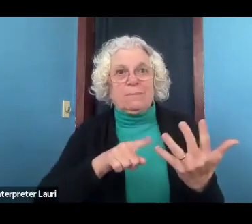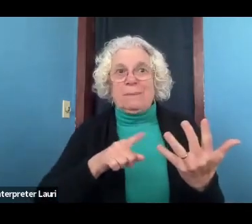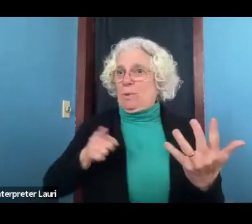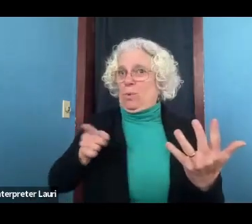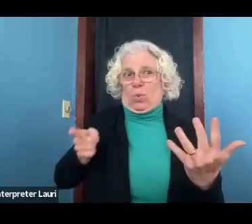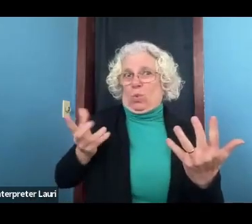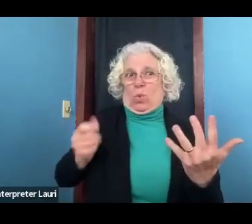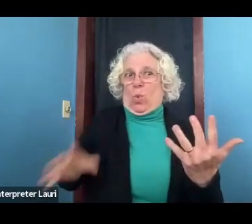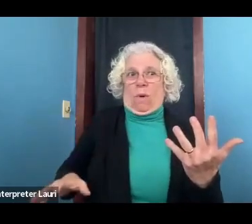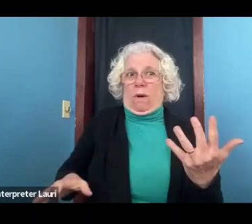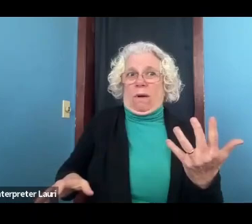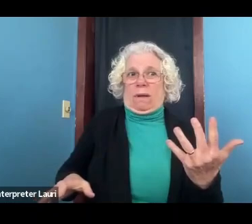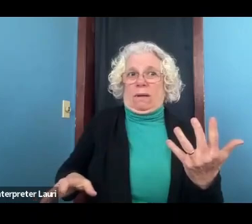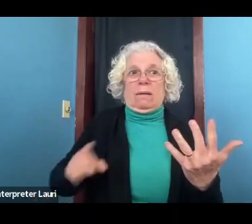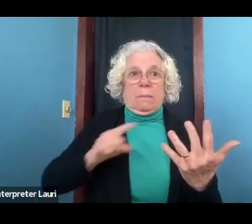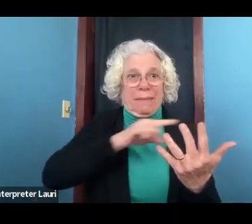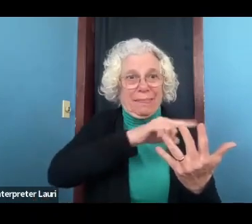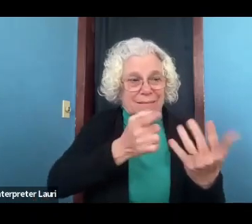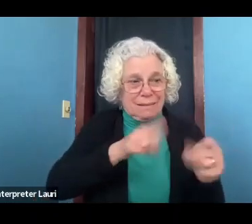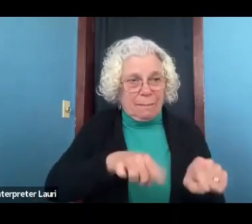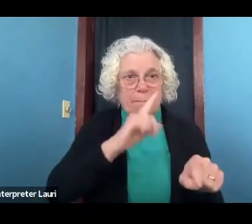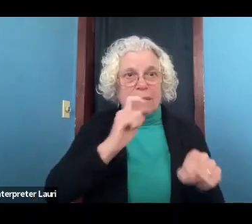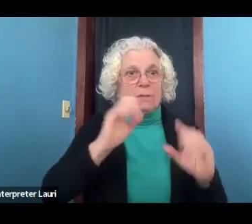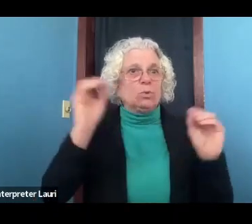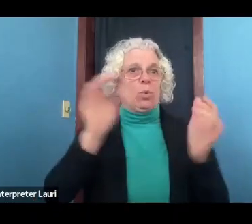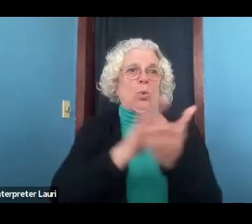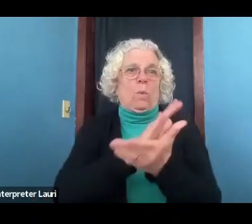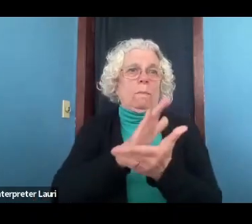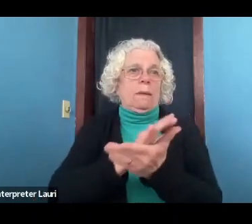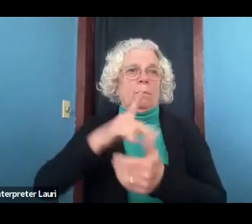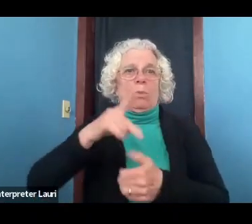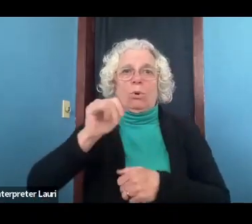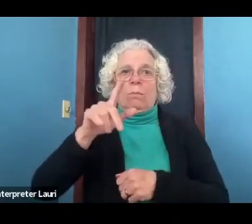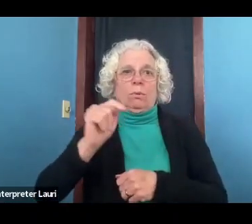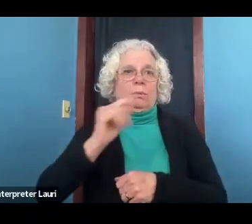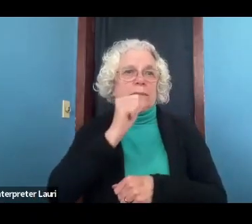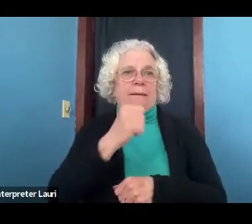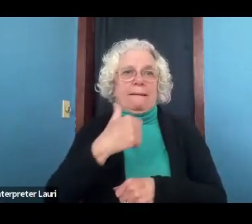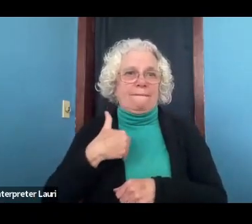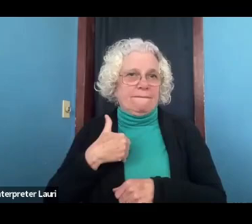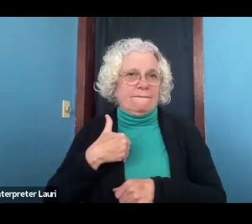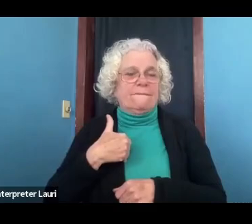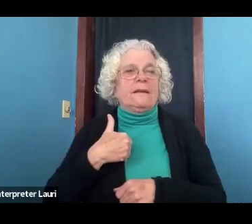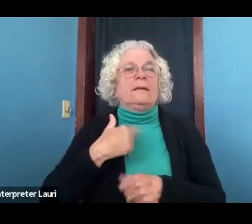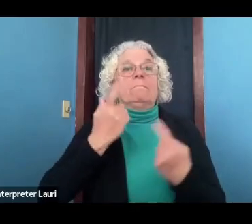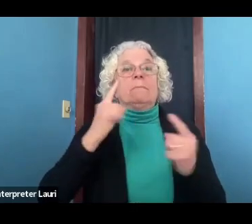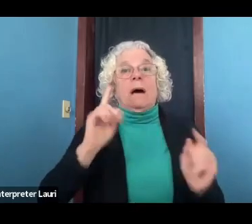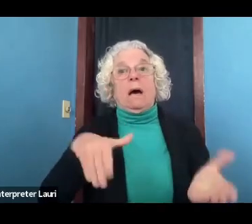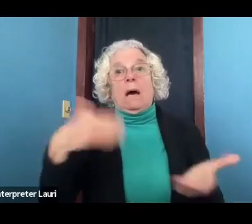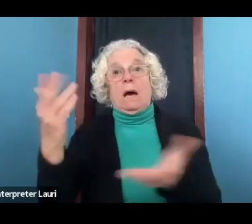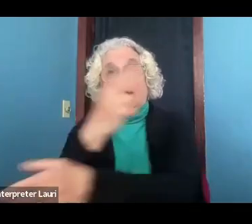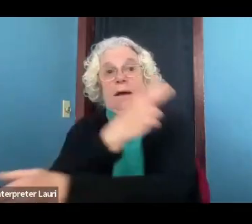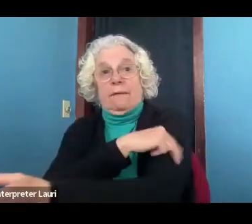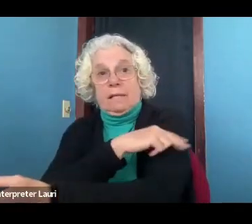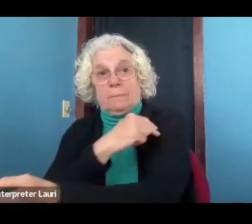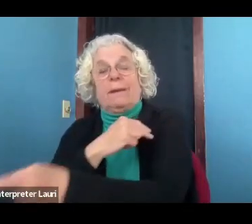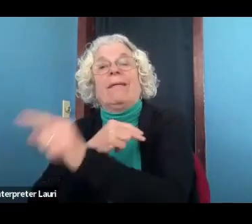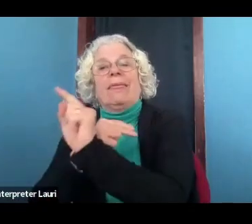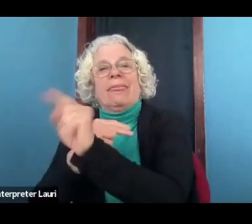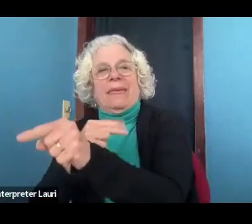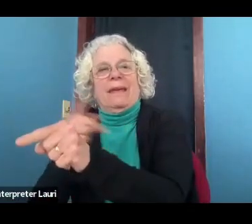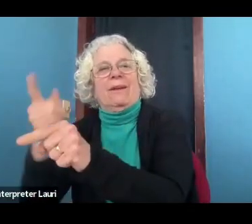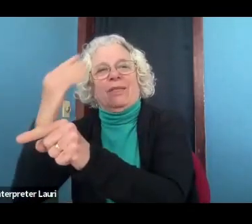have. So if that's your situation, think about getting a pulse.